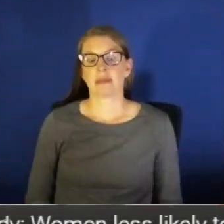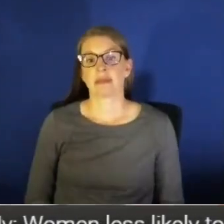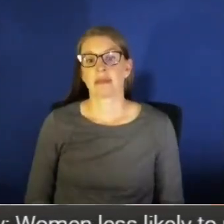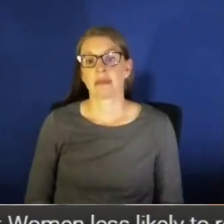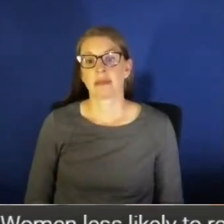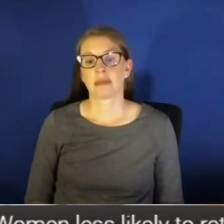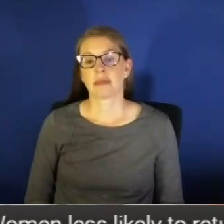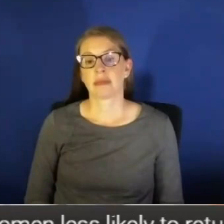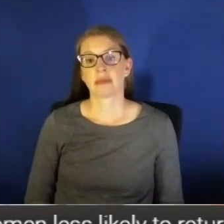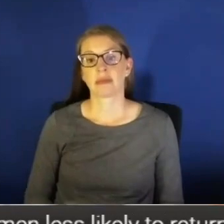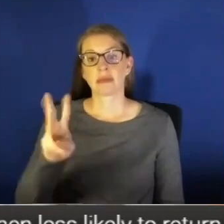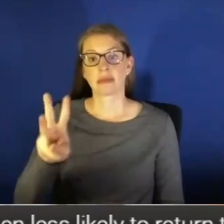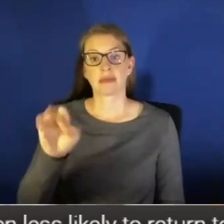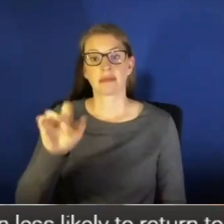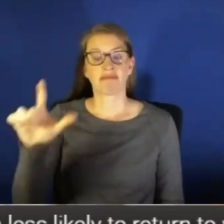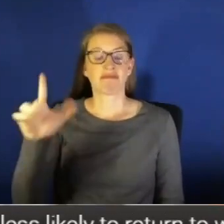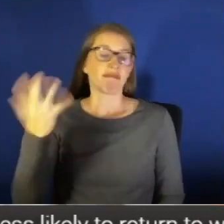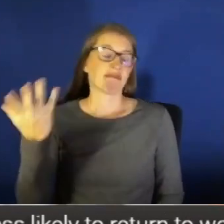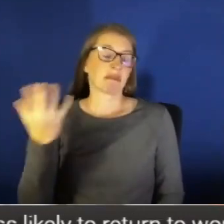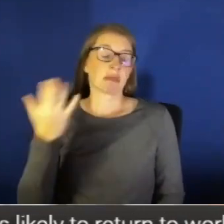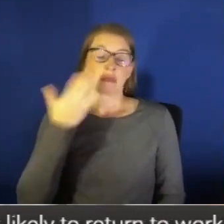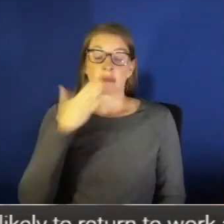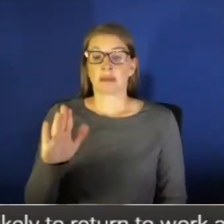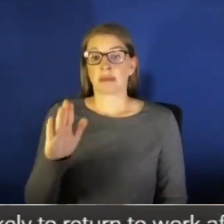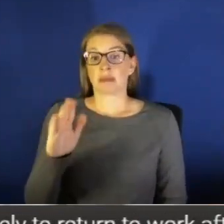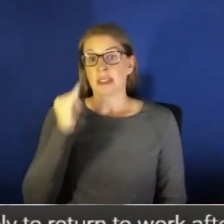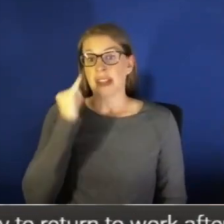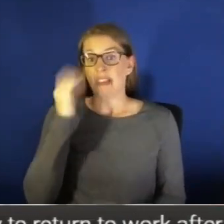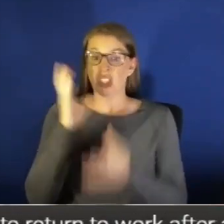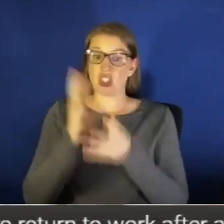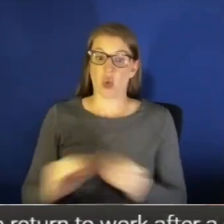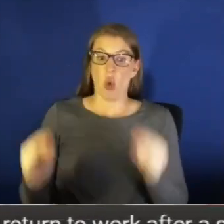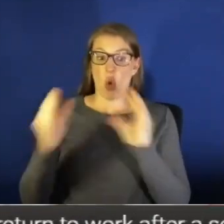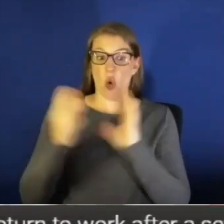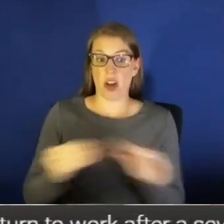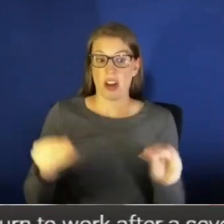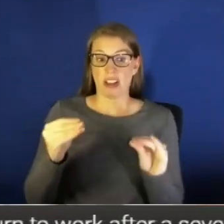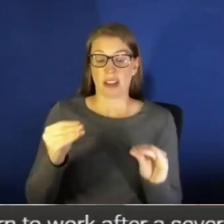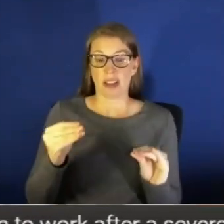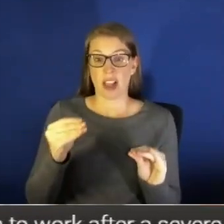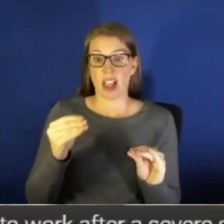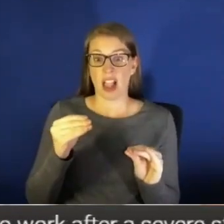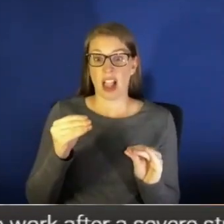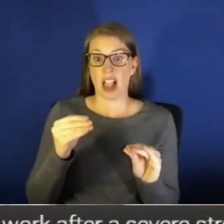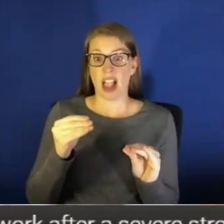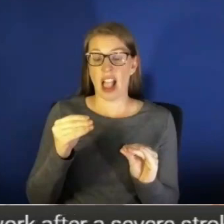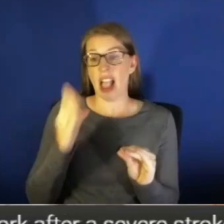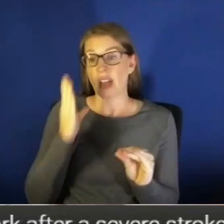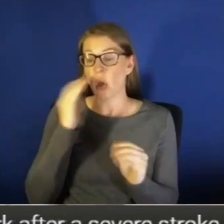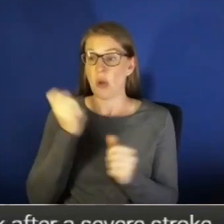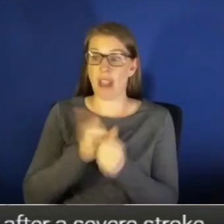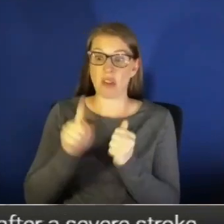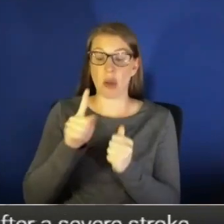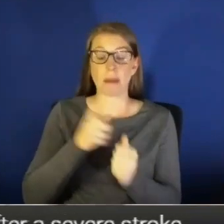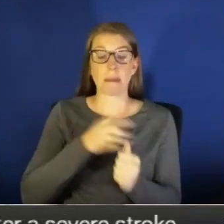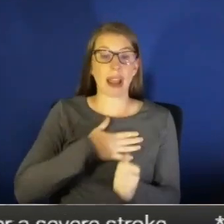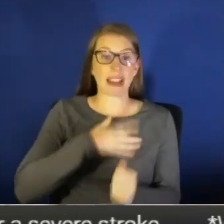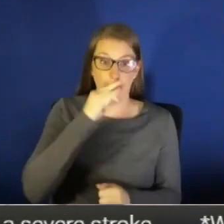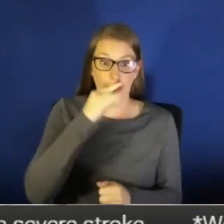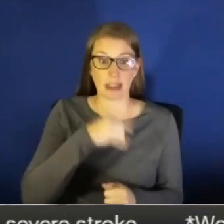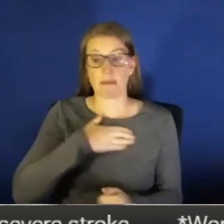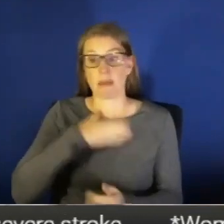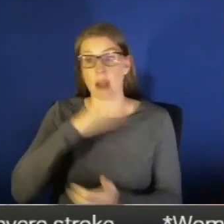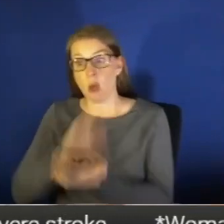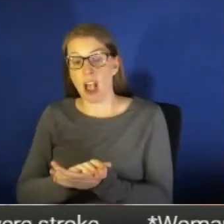Well, I don't know if it's a story. I just, everybody, my kids, my wife, everybody was on me